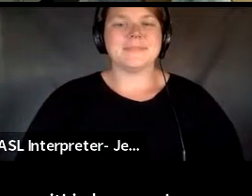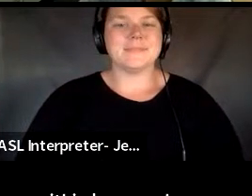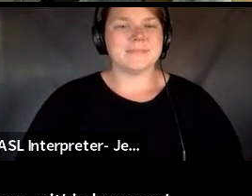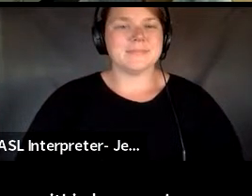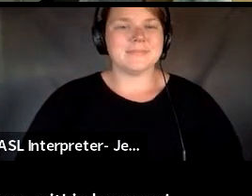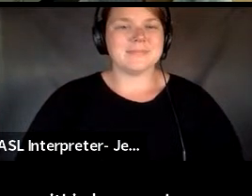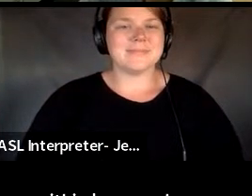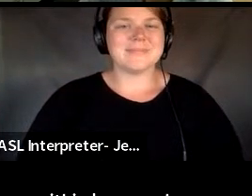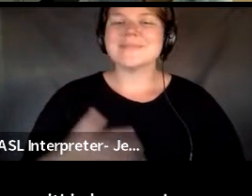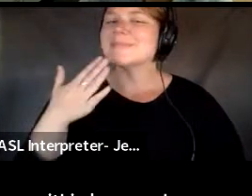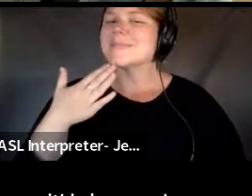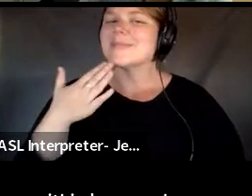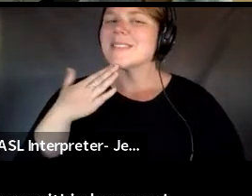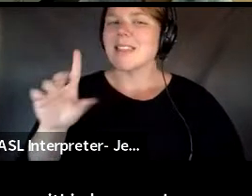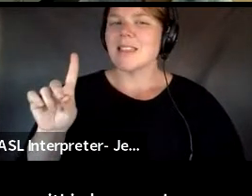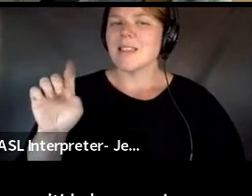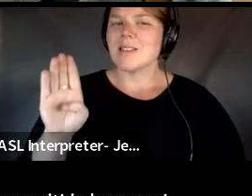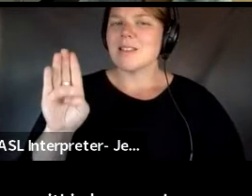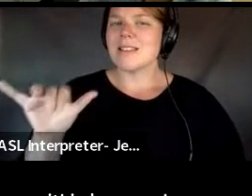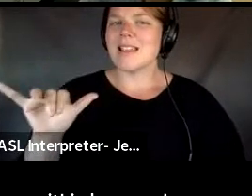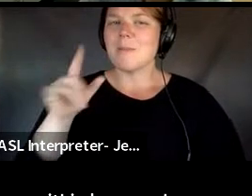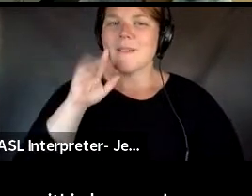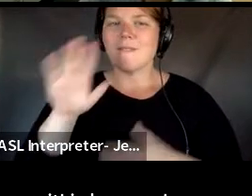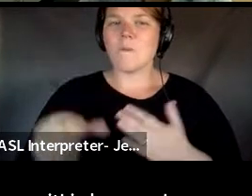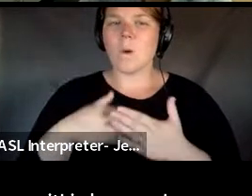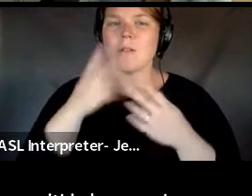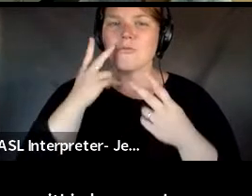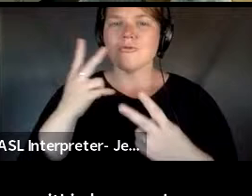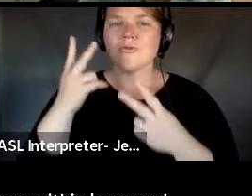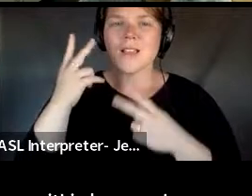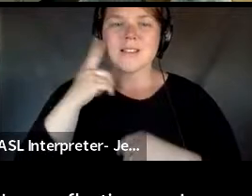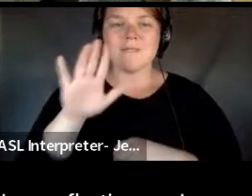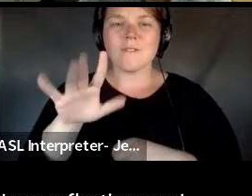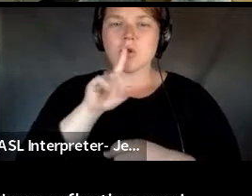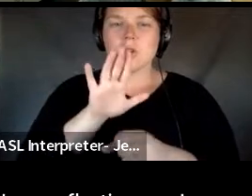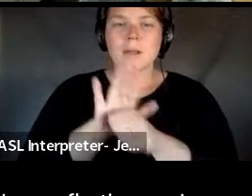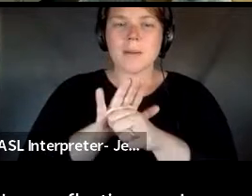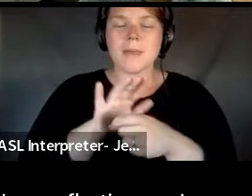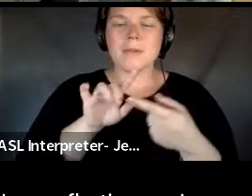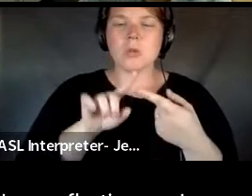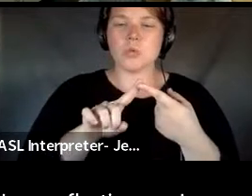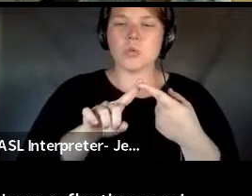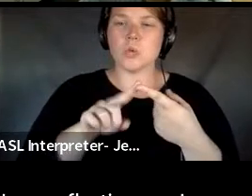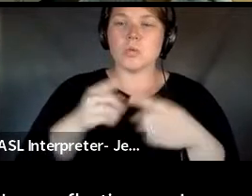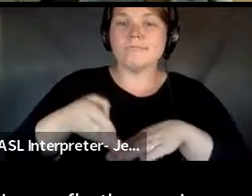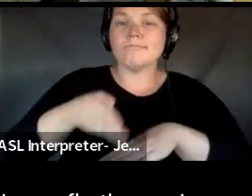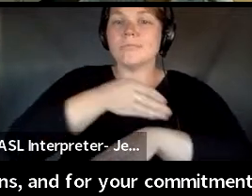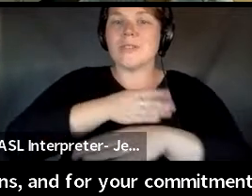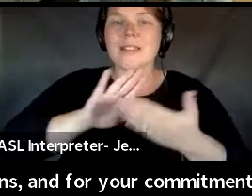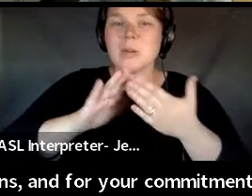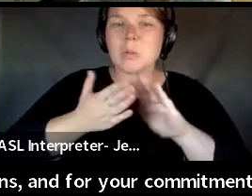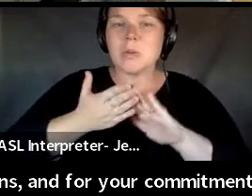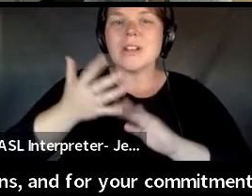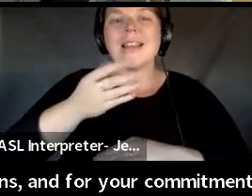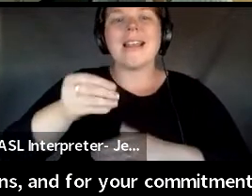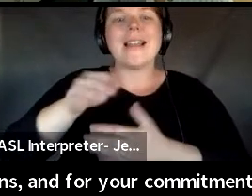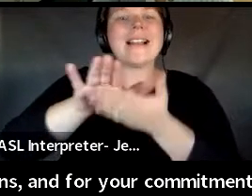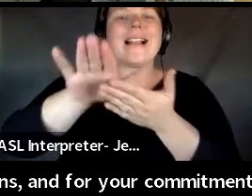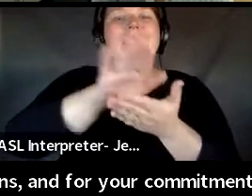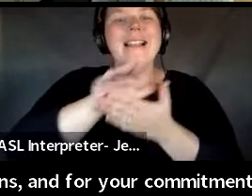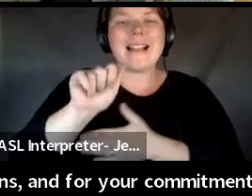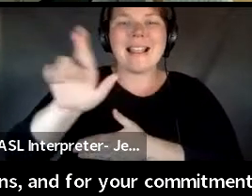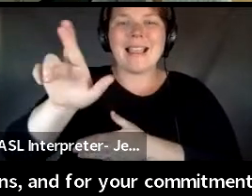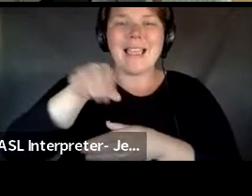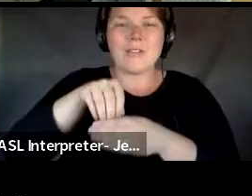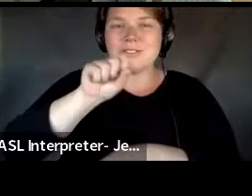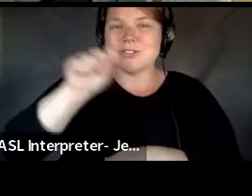Thank you, Debbie, for those reflections and for your commitment to bettering the community and clearing the air in Stockton. I think